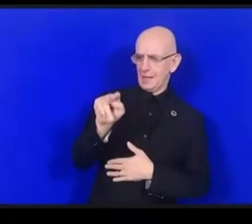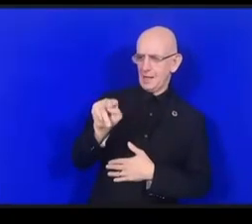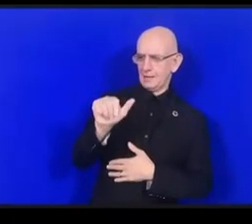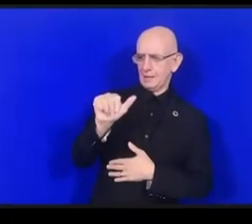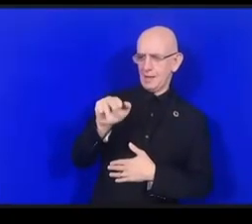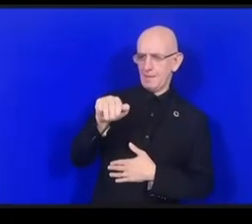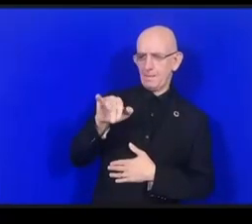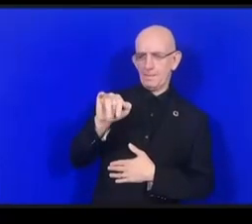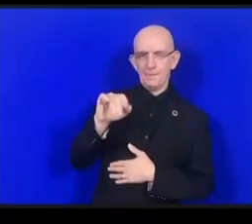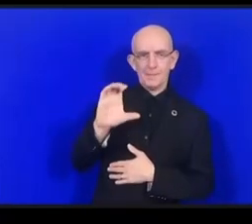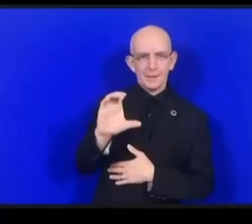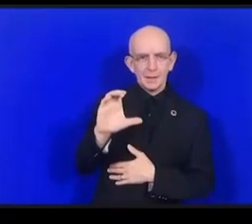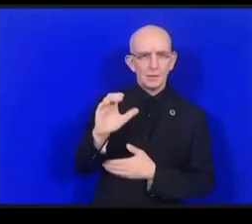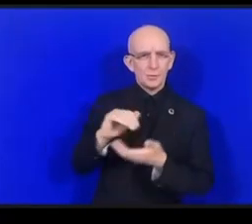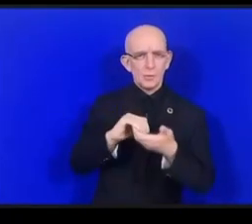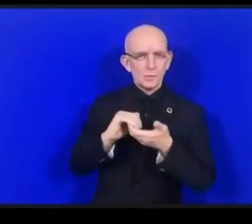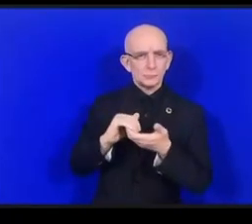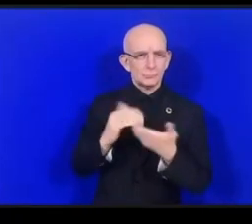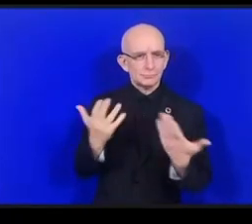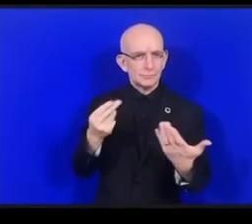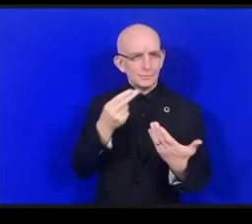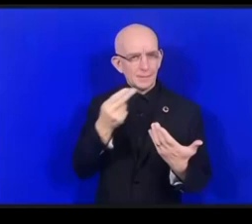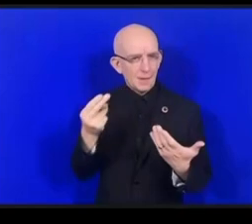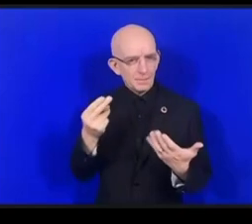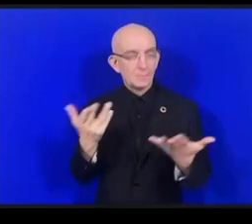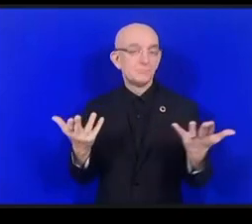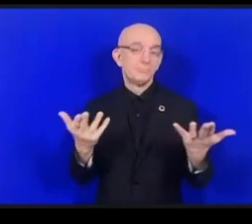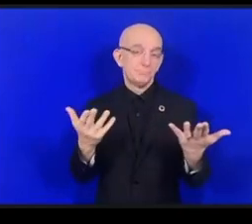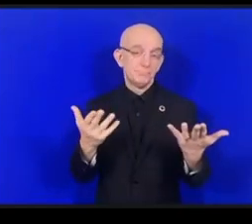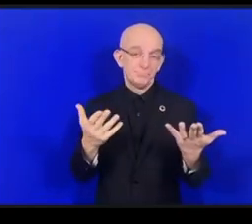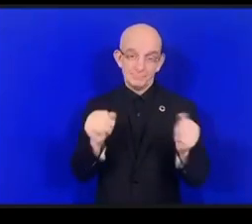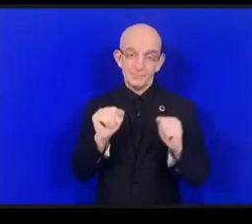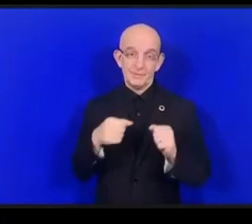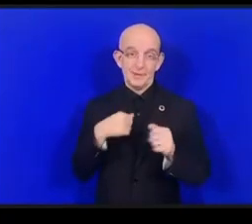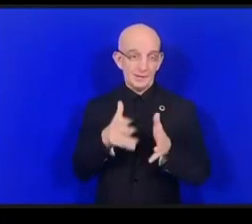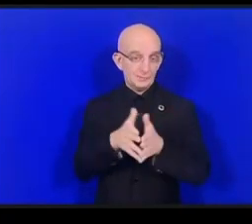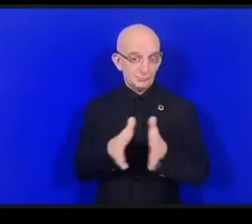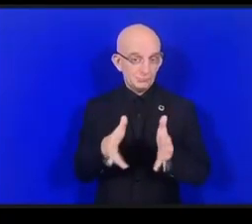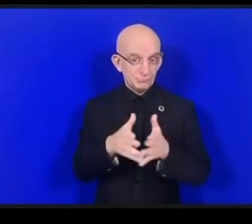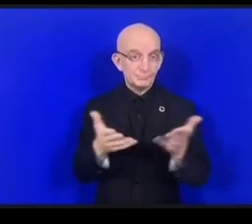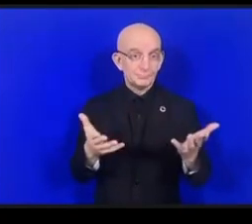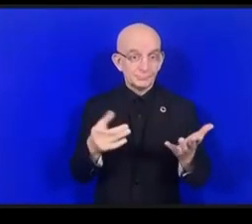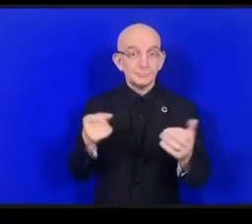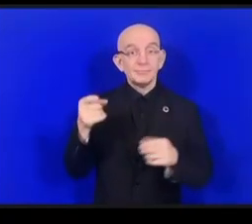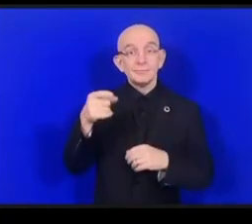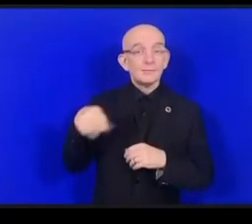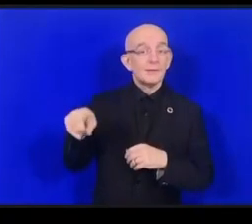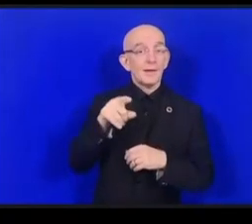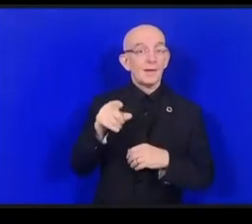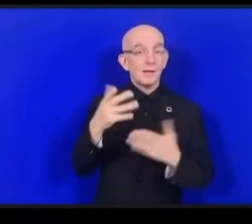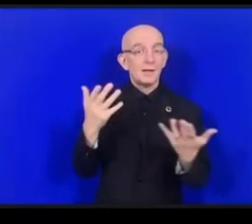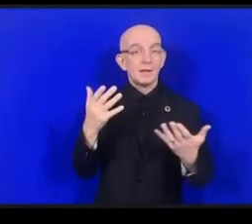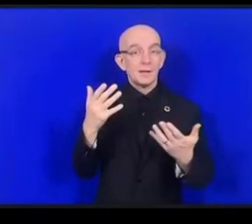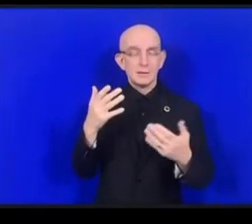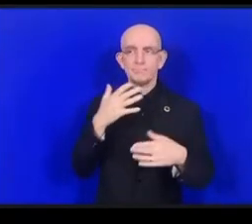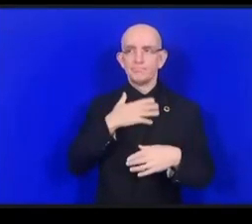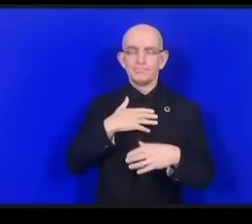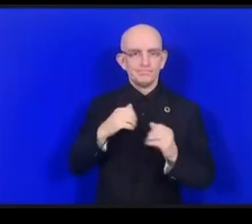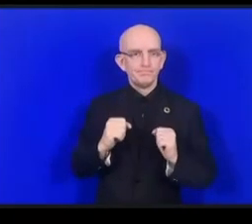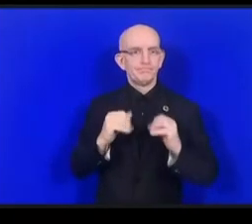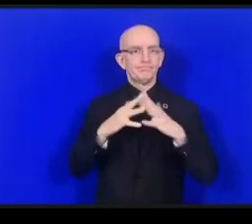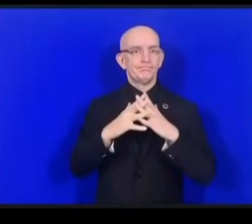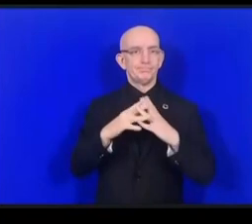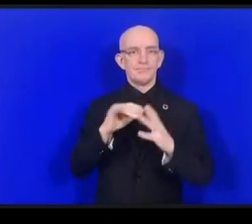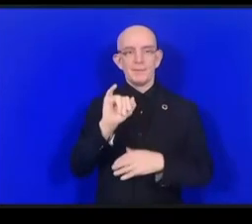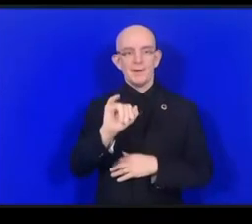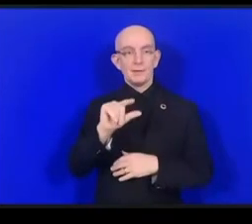a year-round exercise and others who didn't like that. And then someone had the brilliant idea, well, maybe